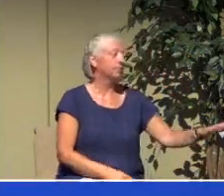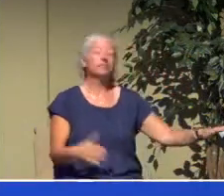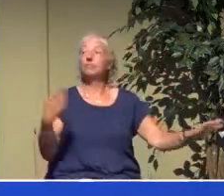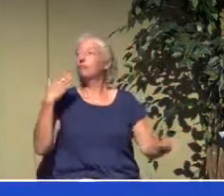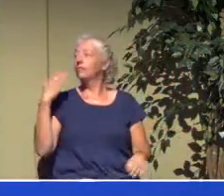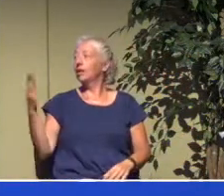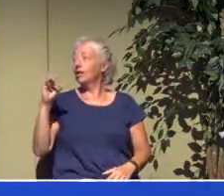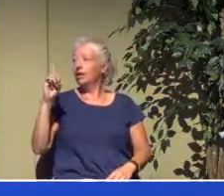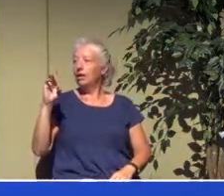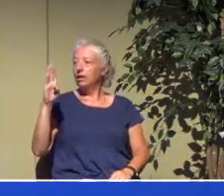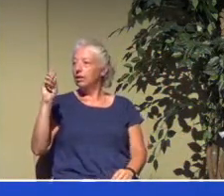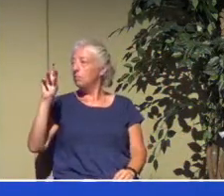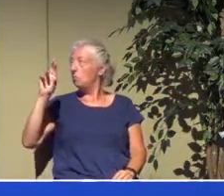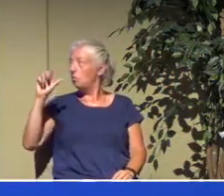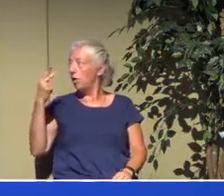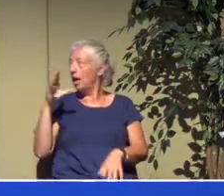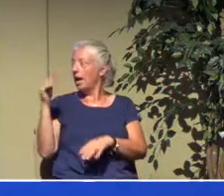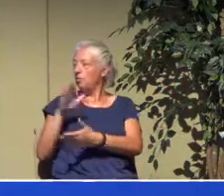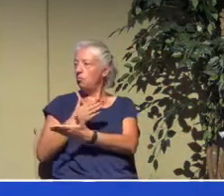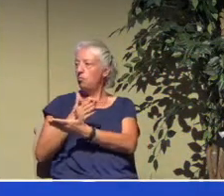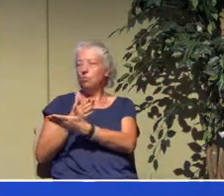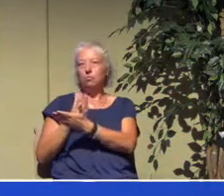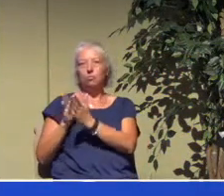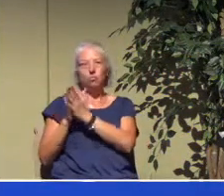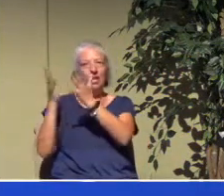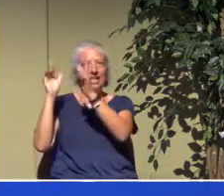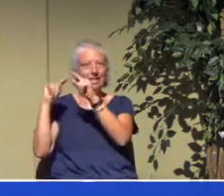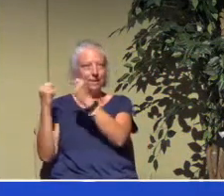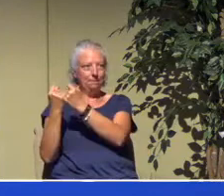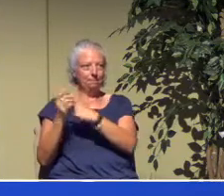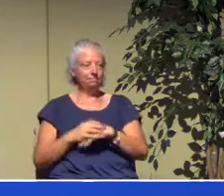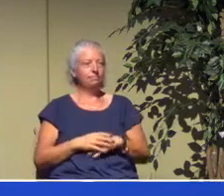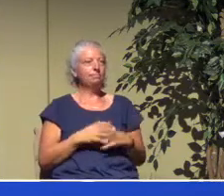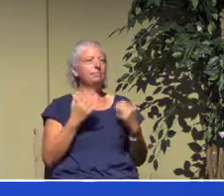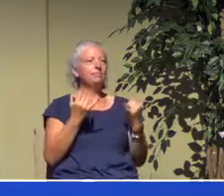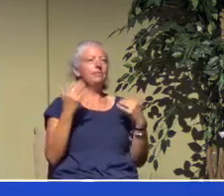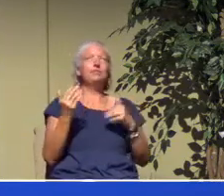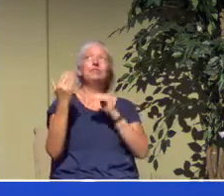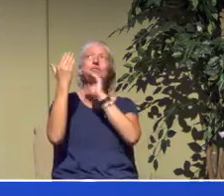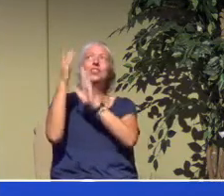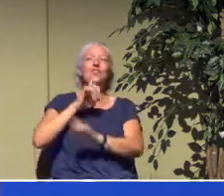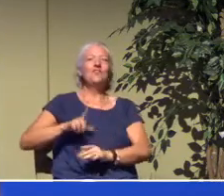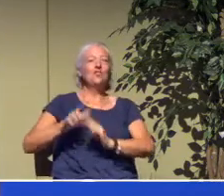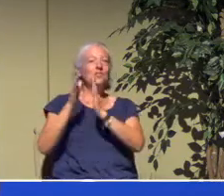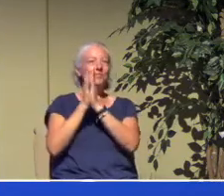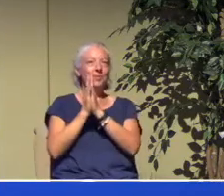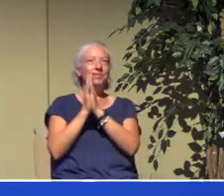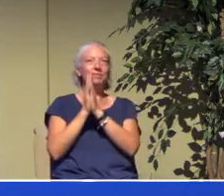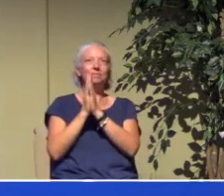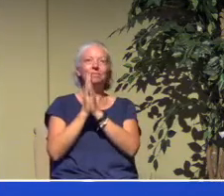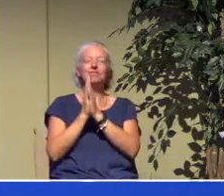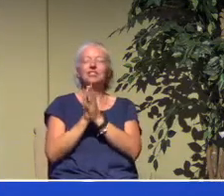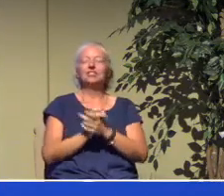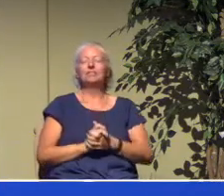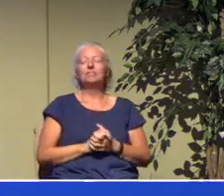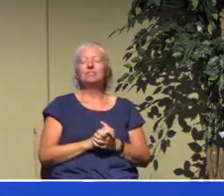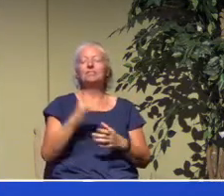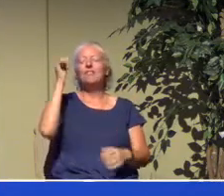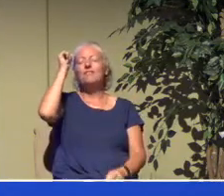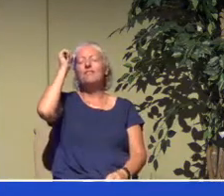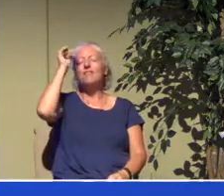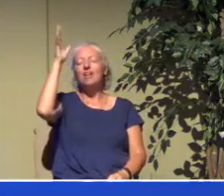Thank you, Deborah and praise team. Let's take a moment to go before our Lord in prayer, shall we?